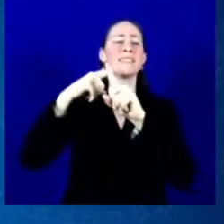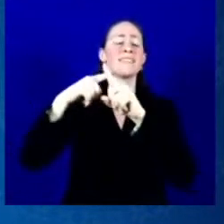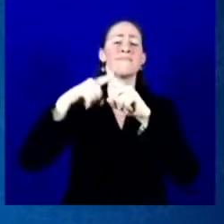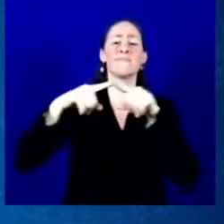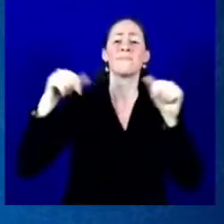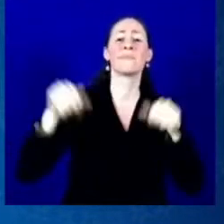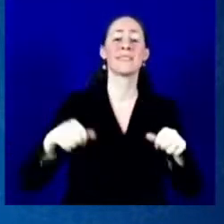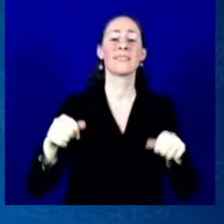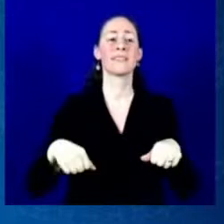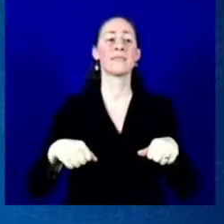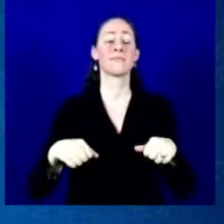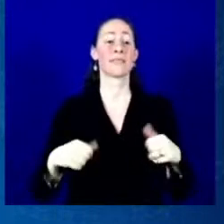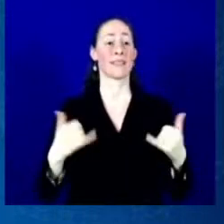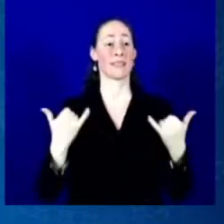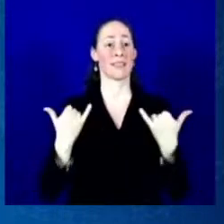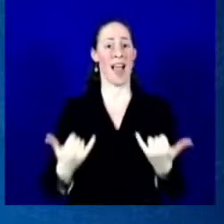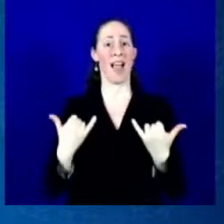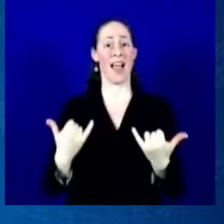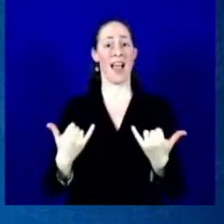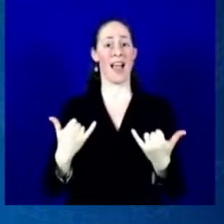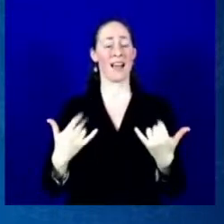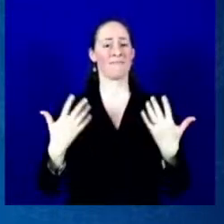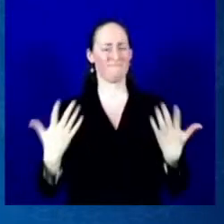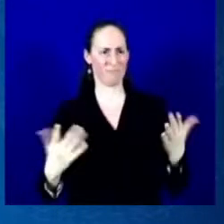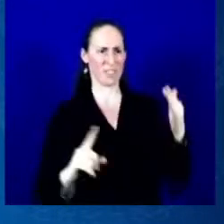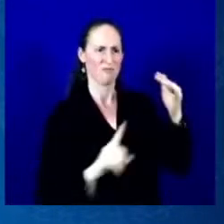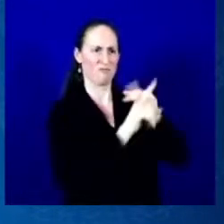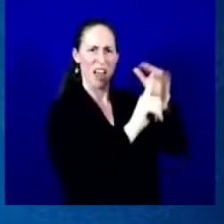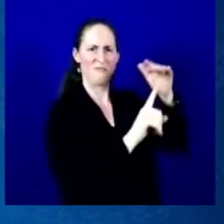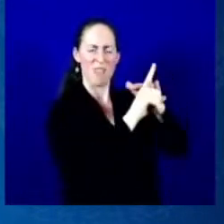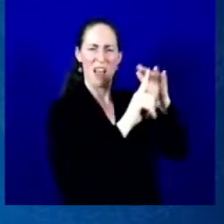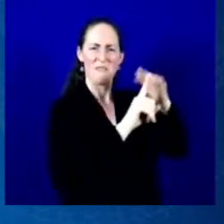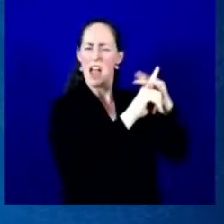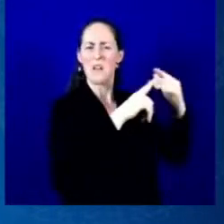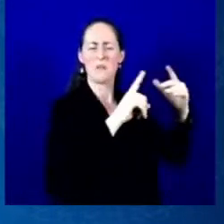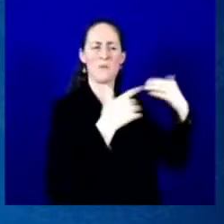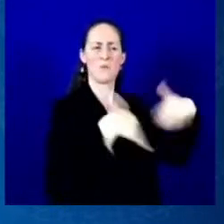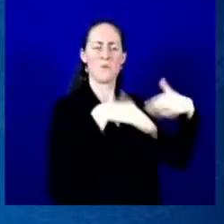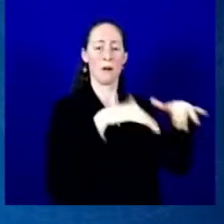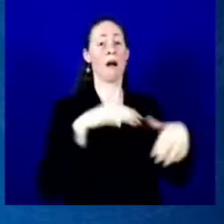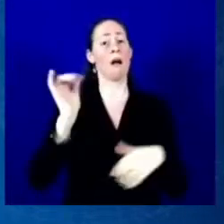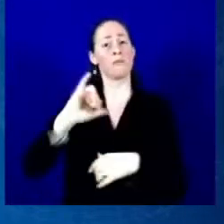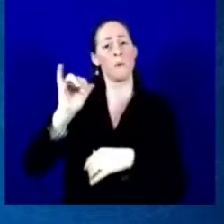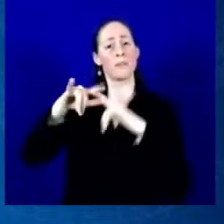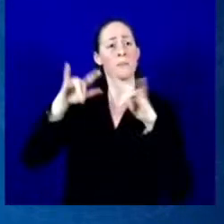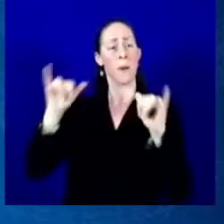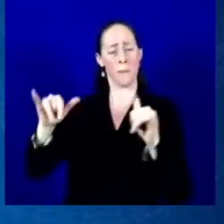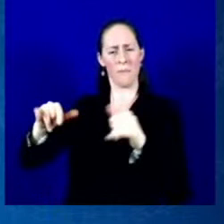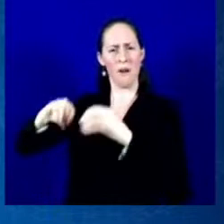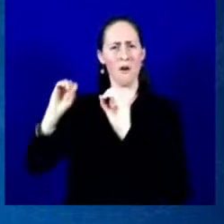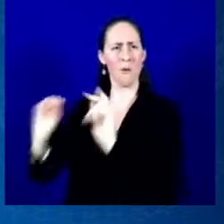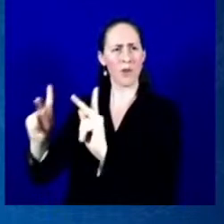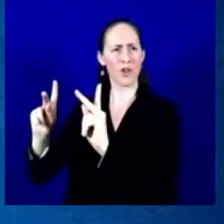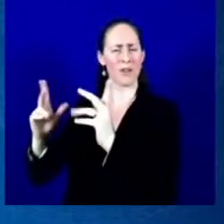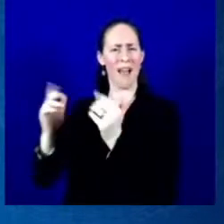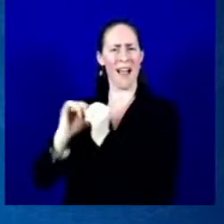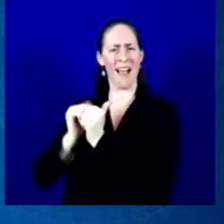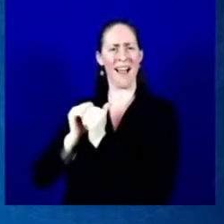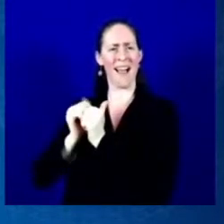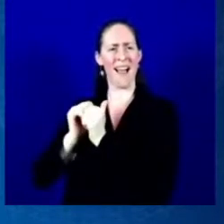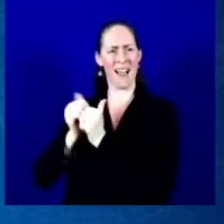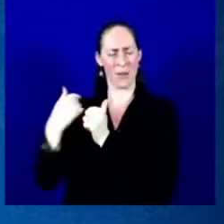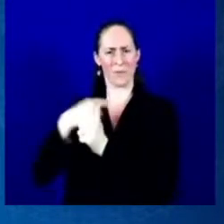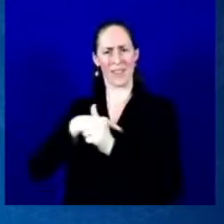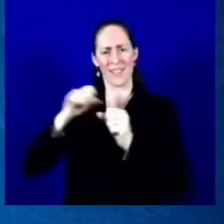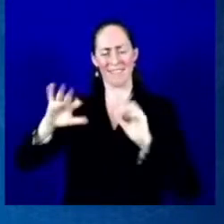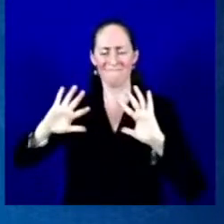opportunity, about rebuilding the nation, revitalizing our democracy, and winning the future for